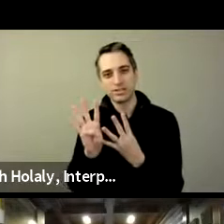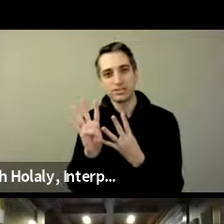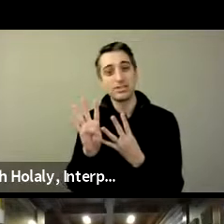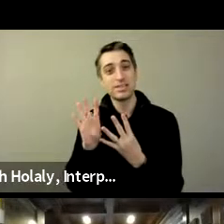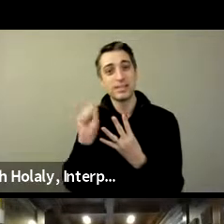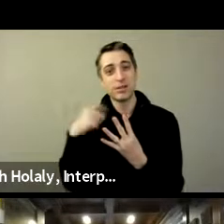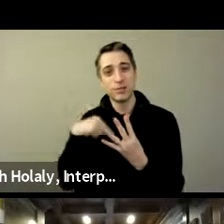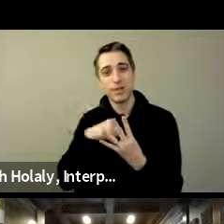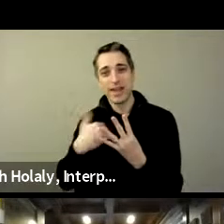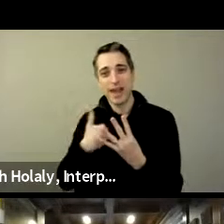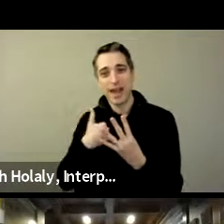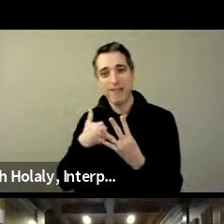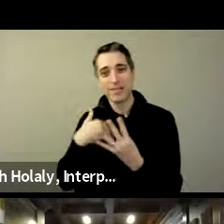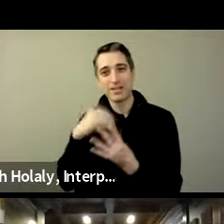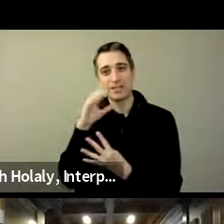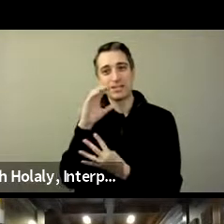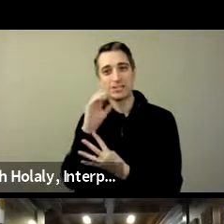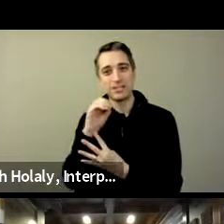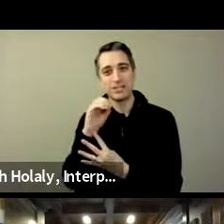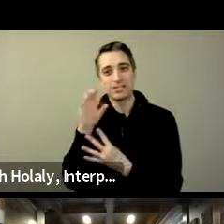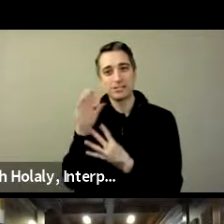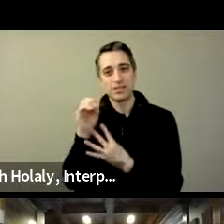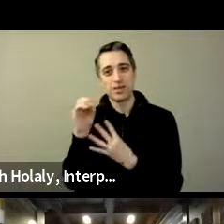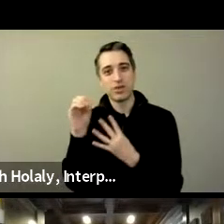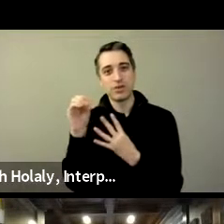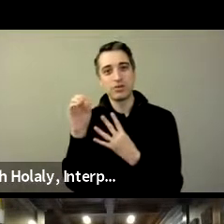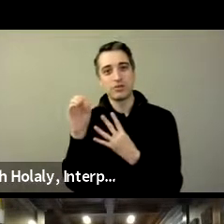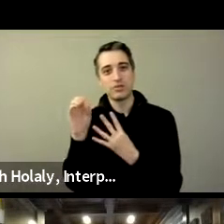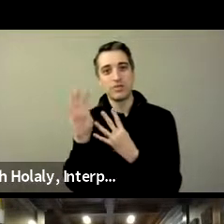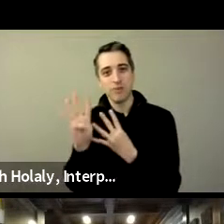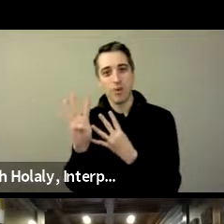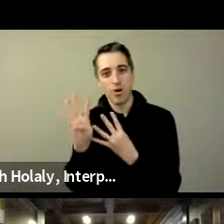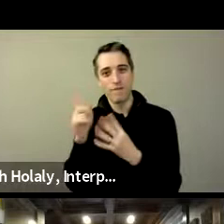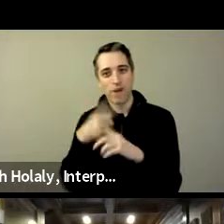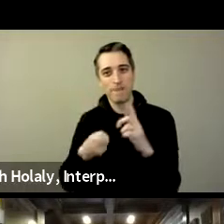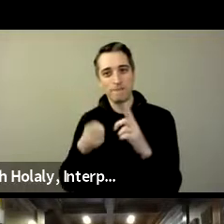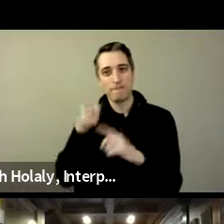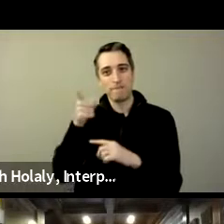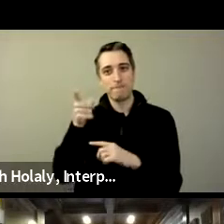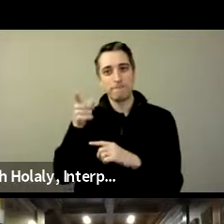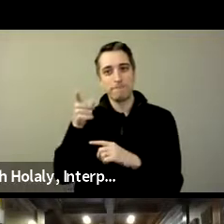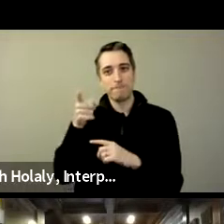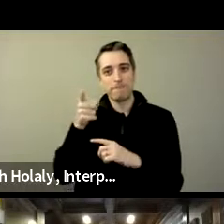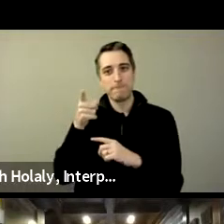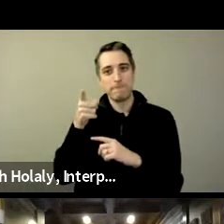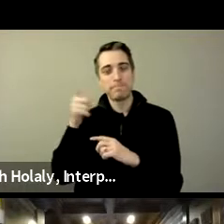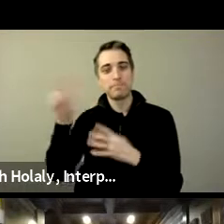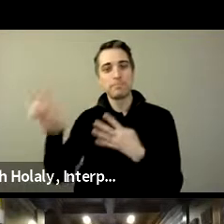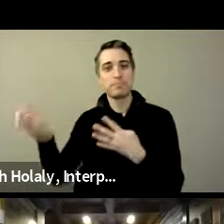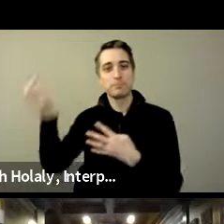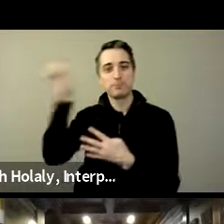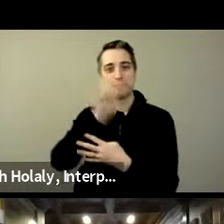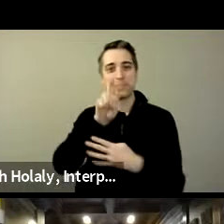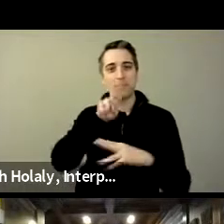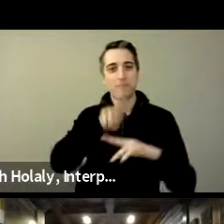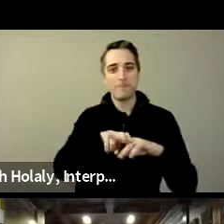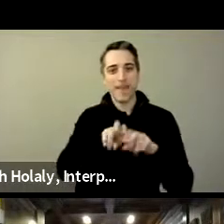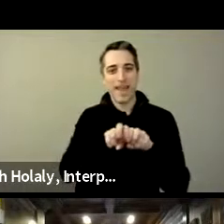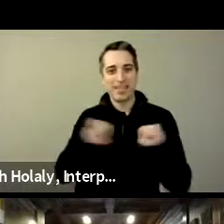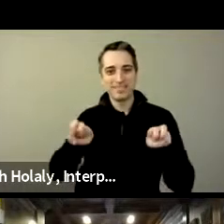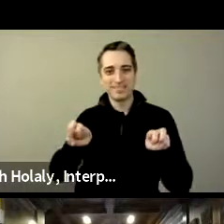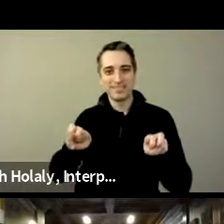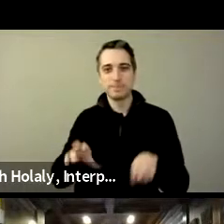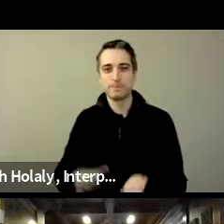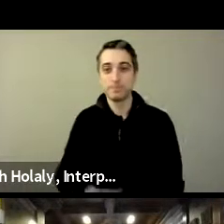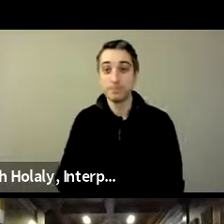last four digits of 3004 from the attendees list promoted to panelists, please? Thank you, Ms.